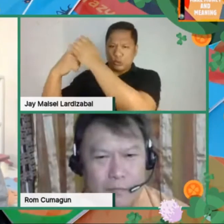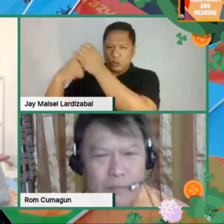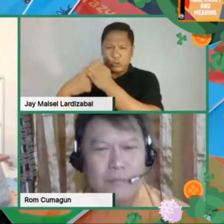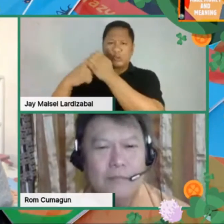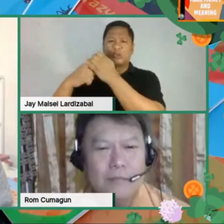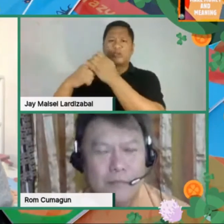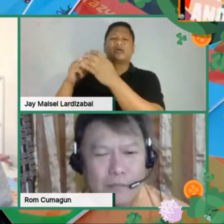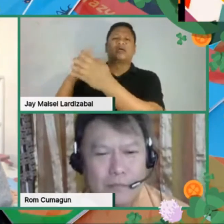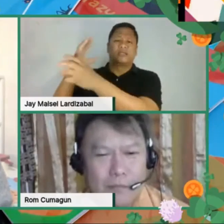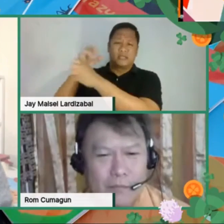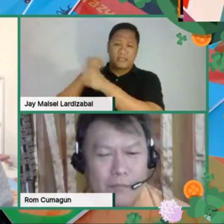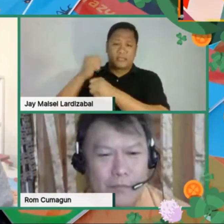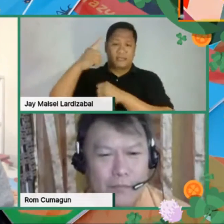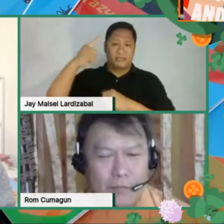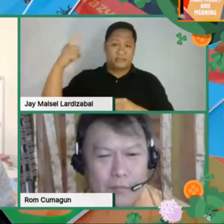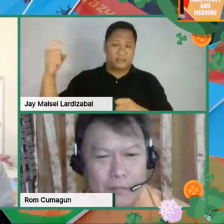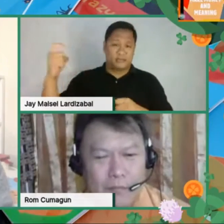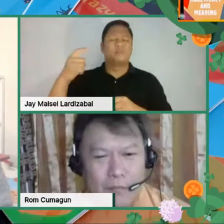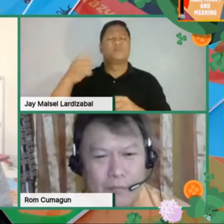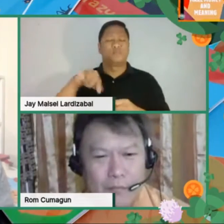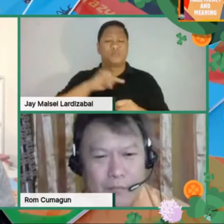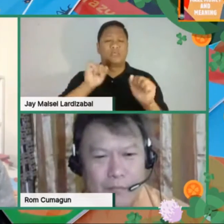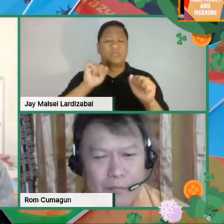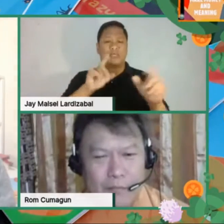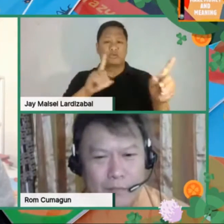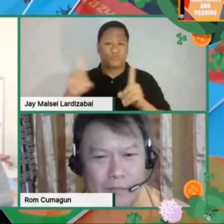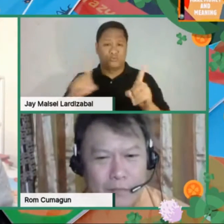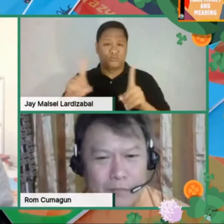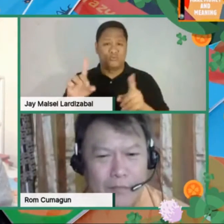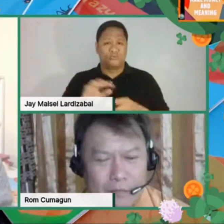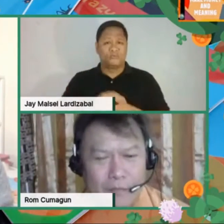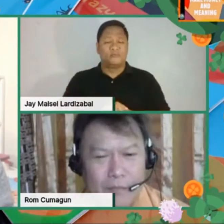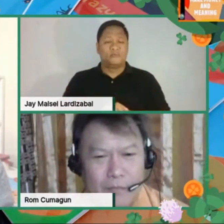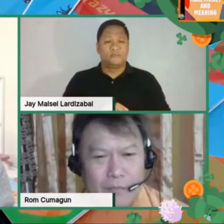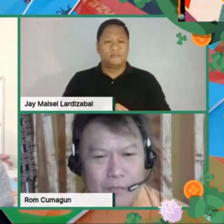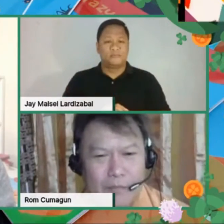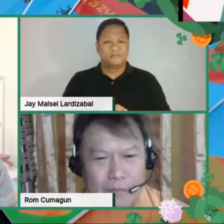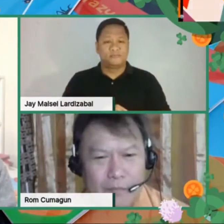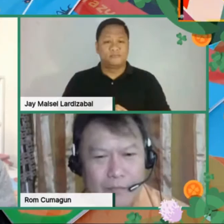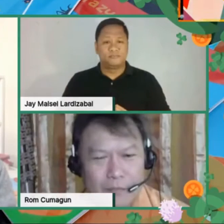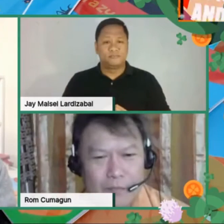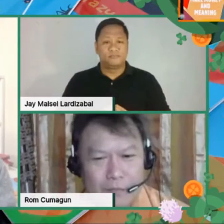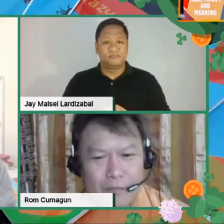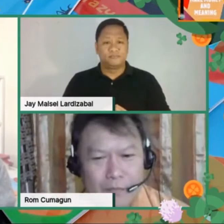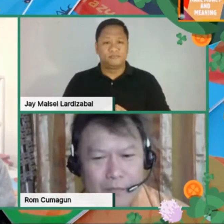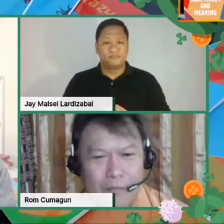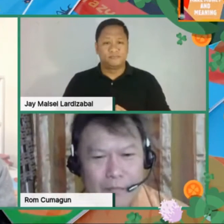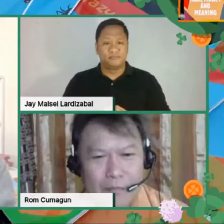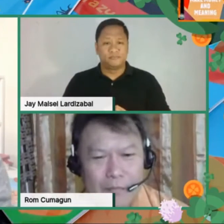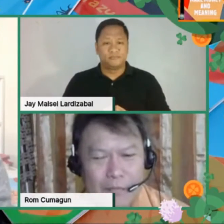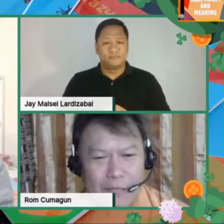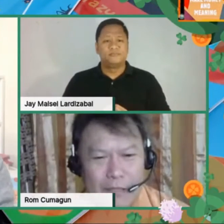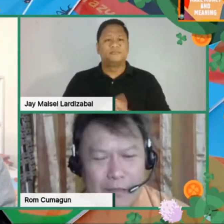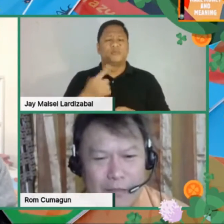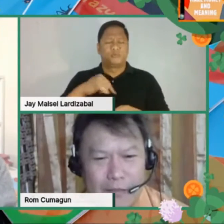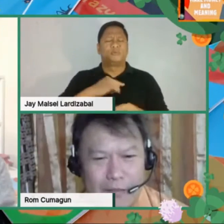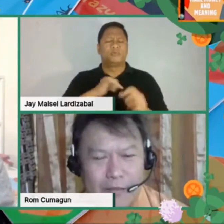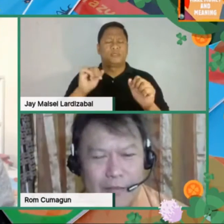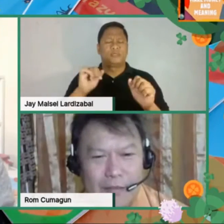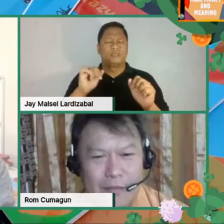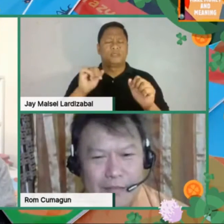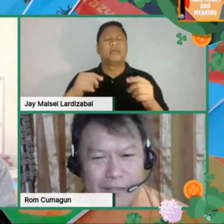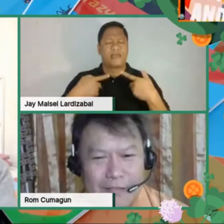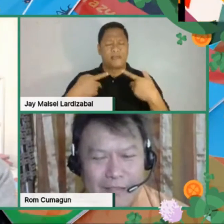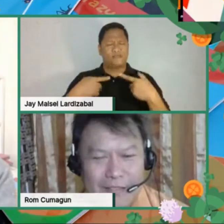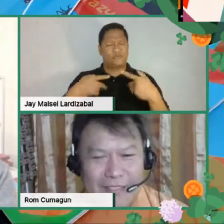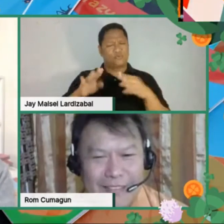Like whatever you set your eyes onto, climb that mountain. Take a step forward.